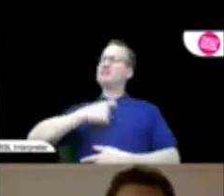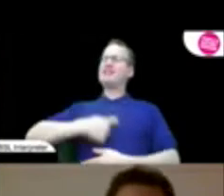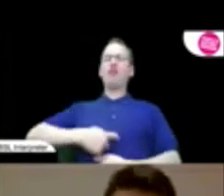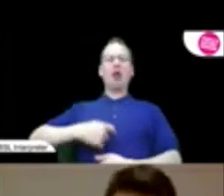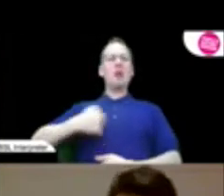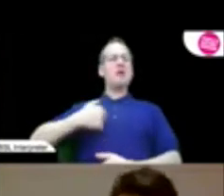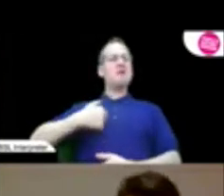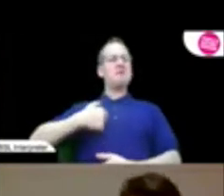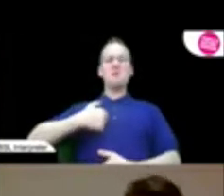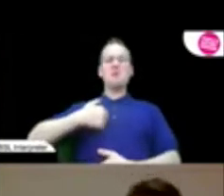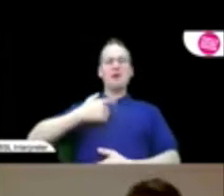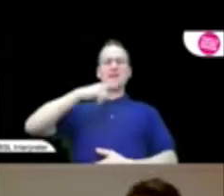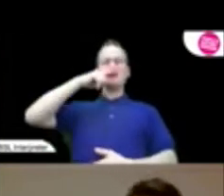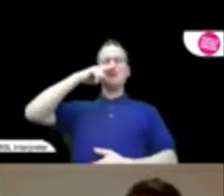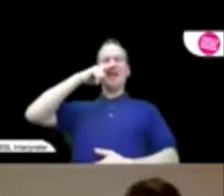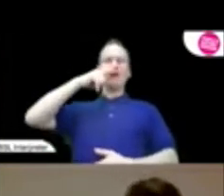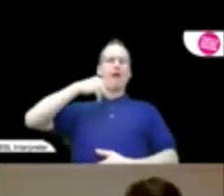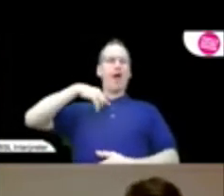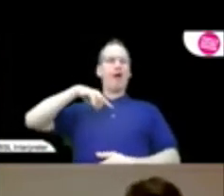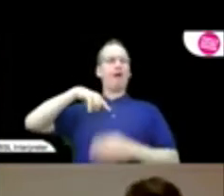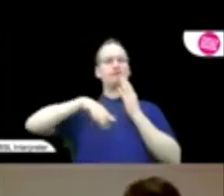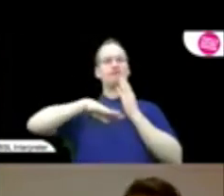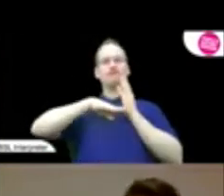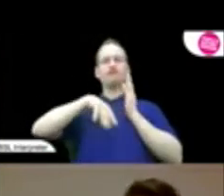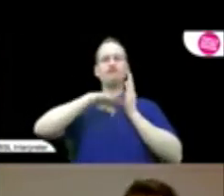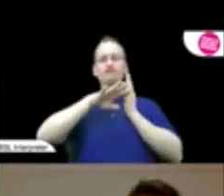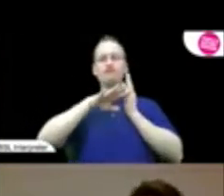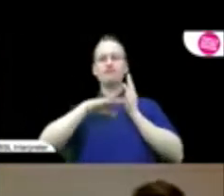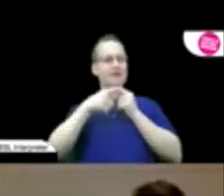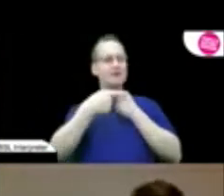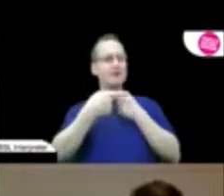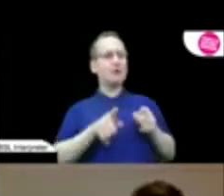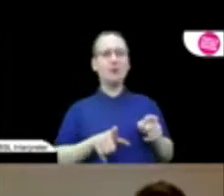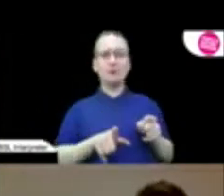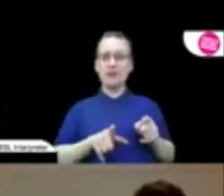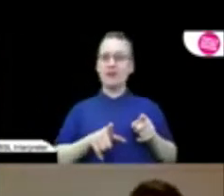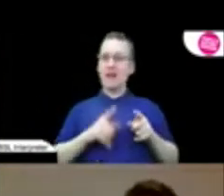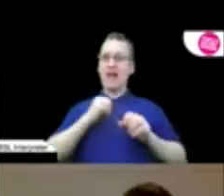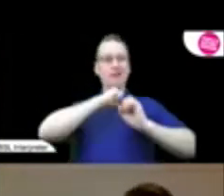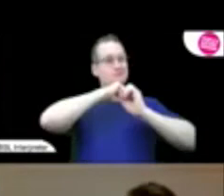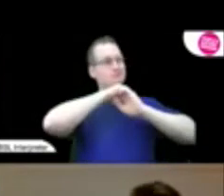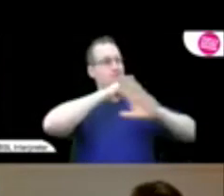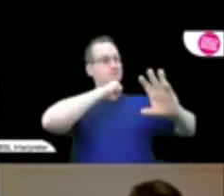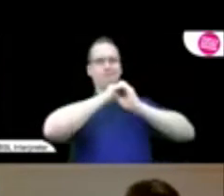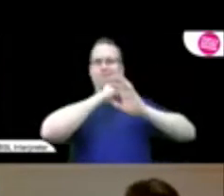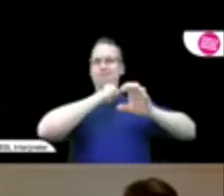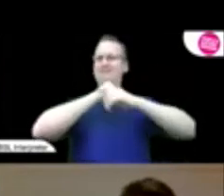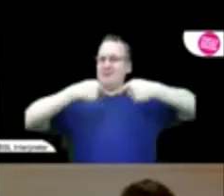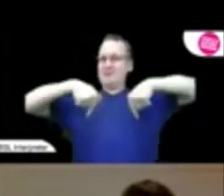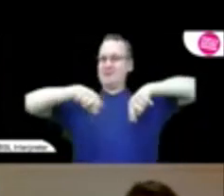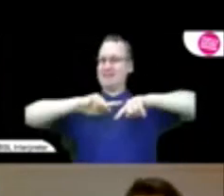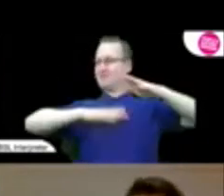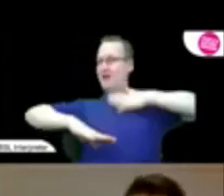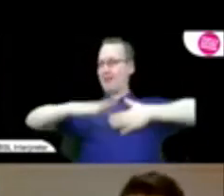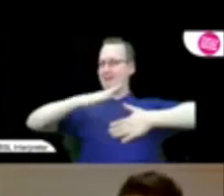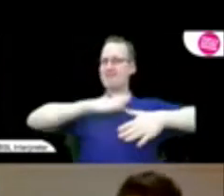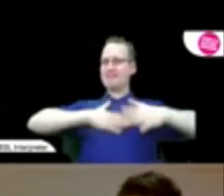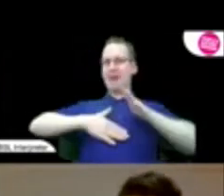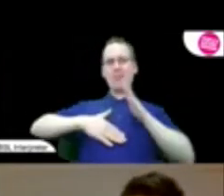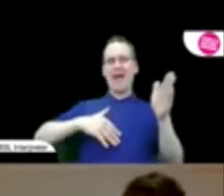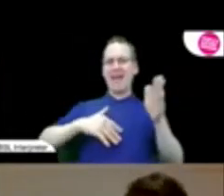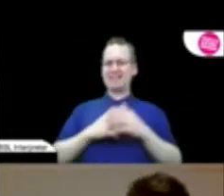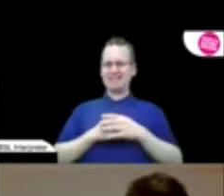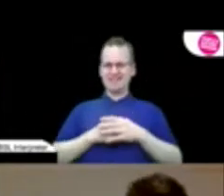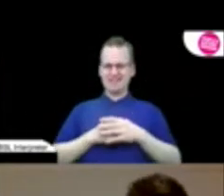look how superior we are. And this kind of trumpeting about how tolerant we are in the West can blow